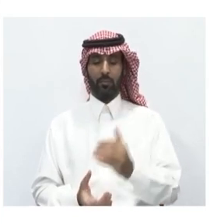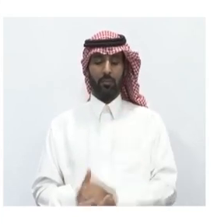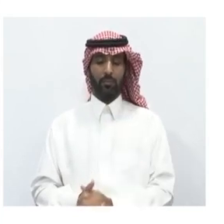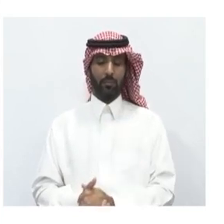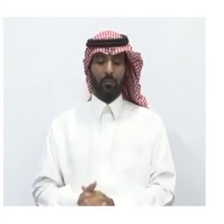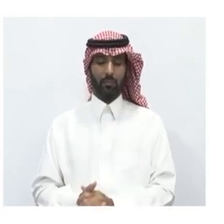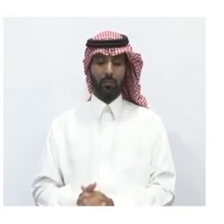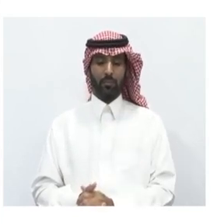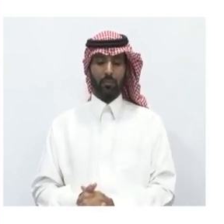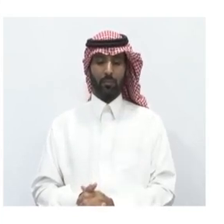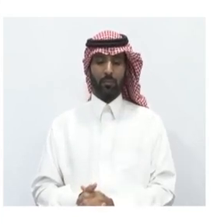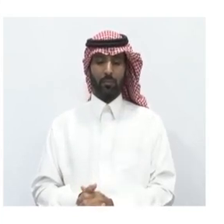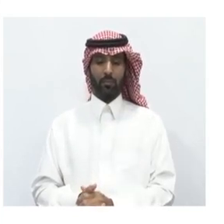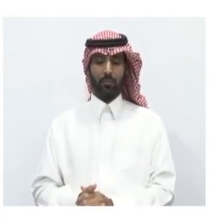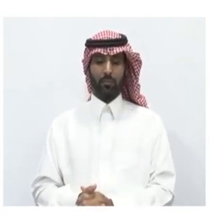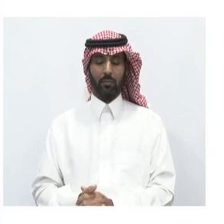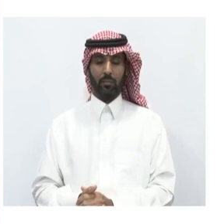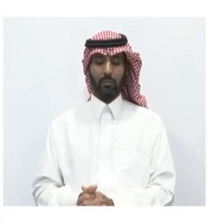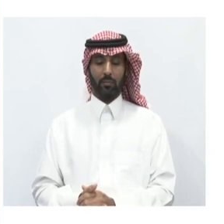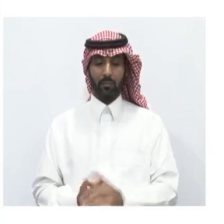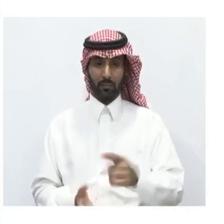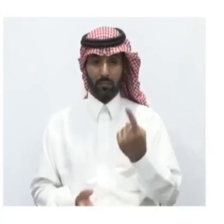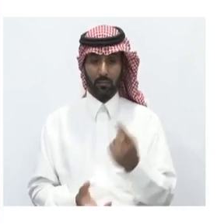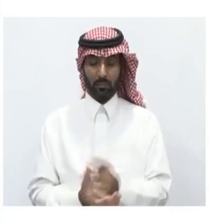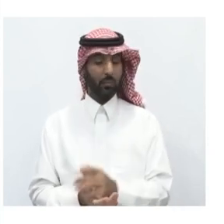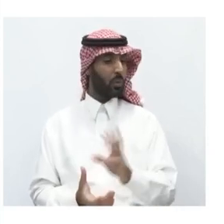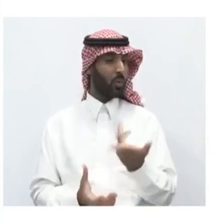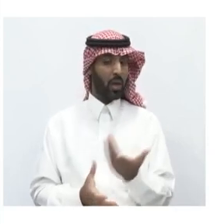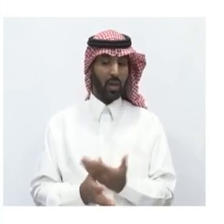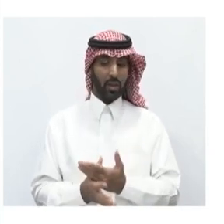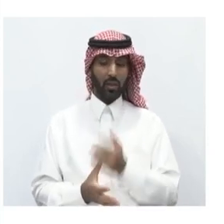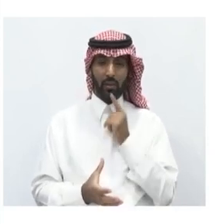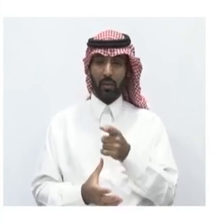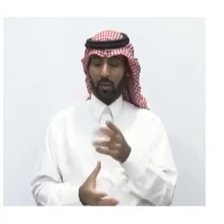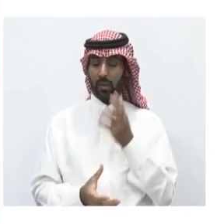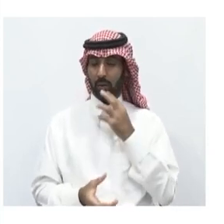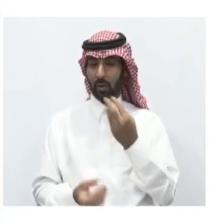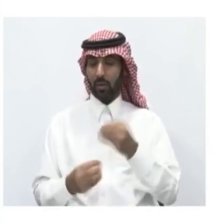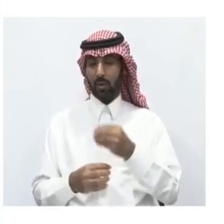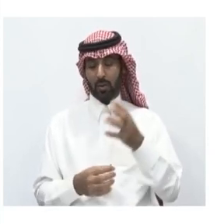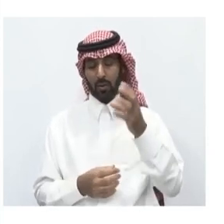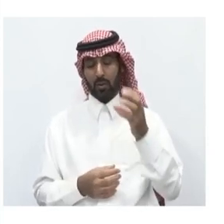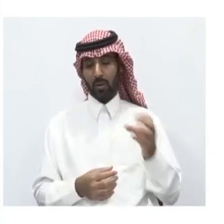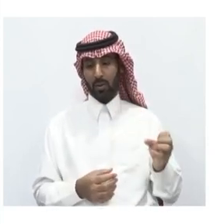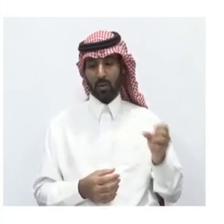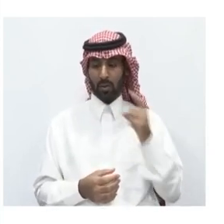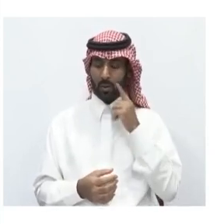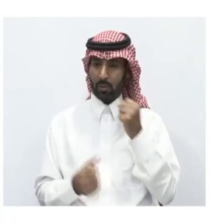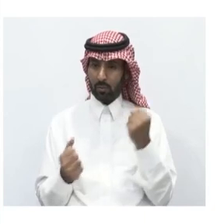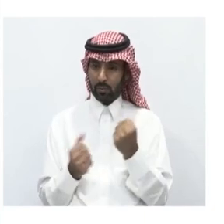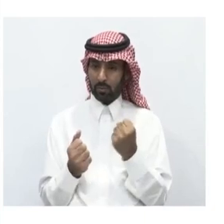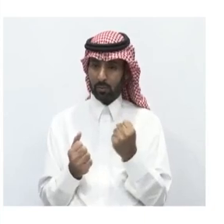regarding some of the real talk words here. The first one, why do you think that overnight flights are